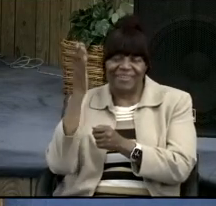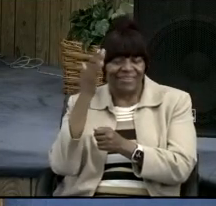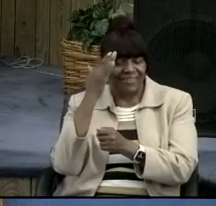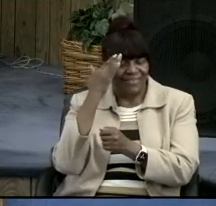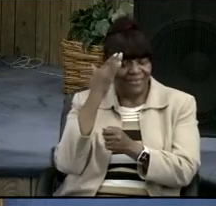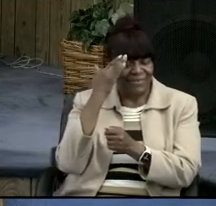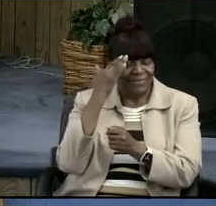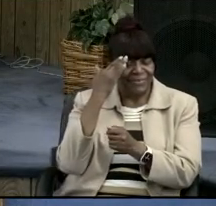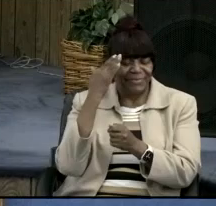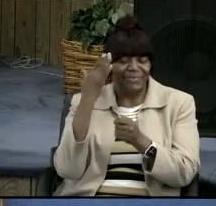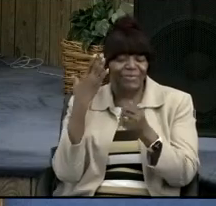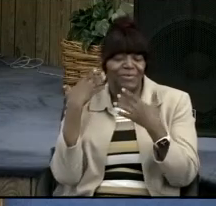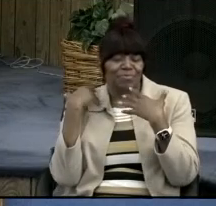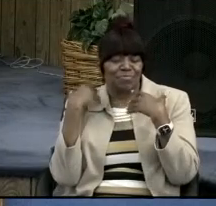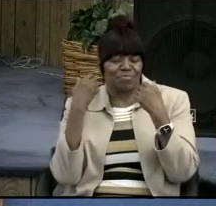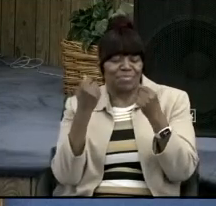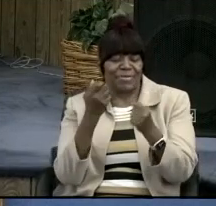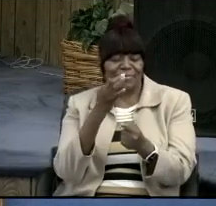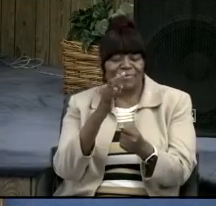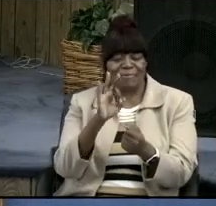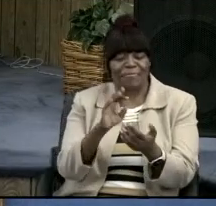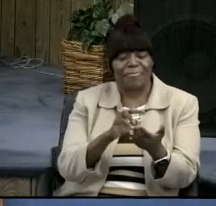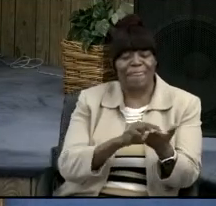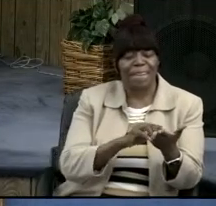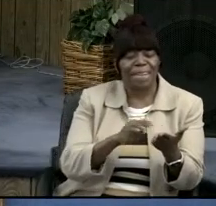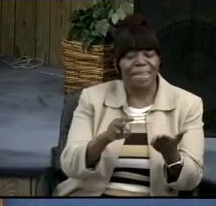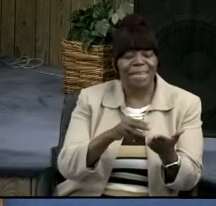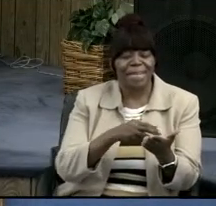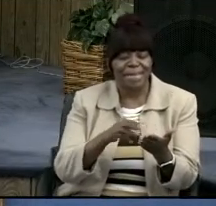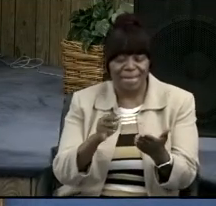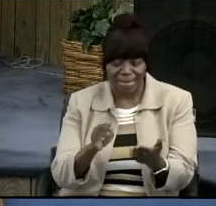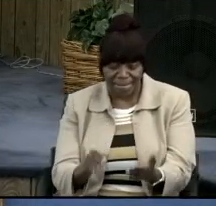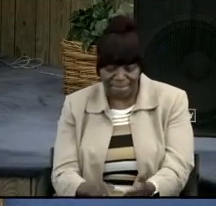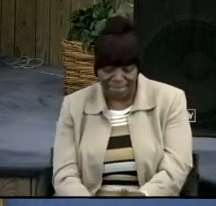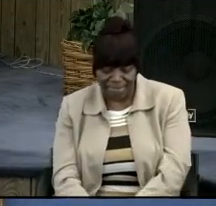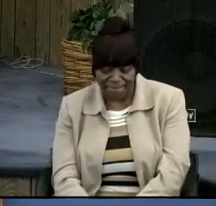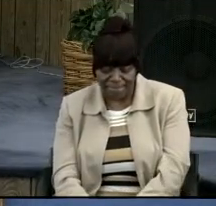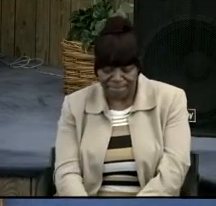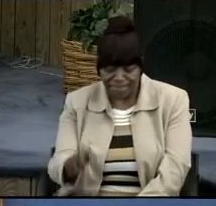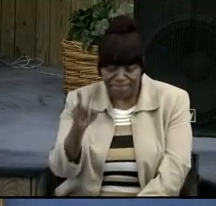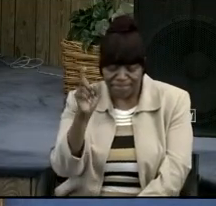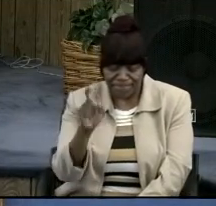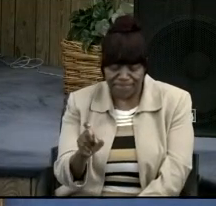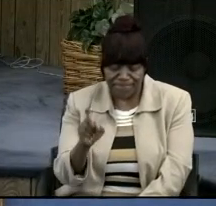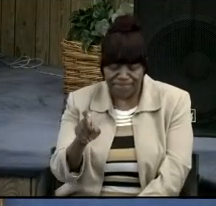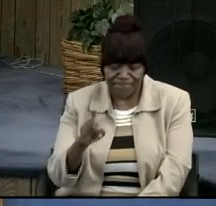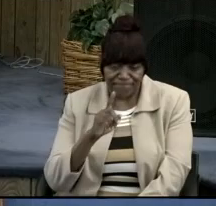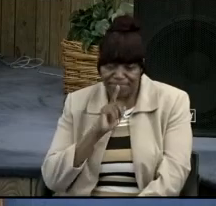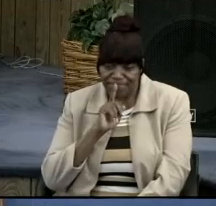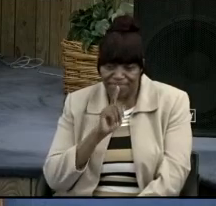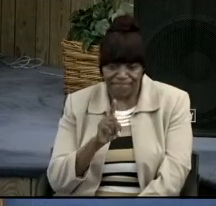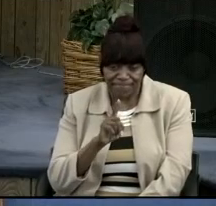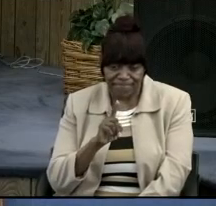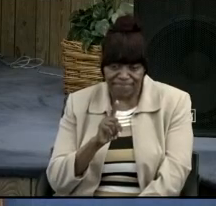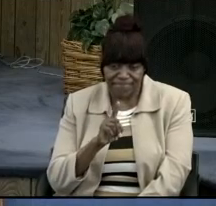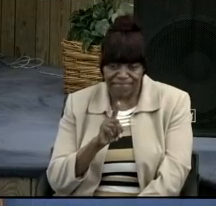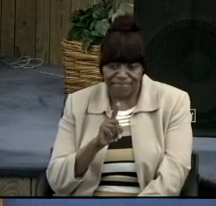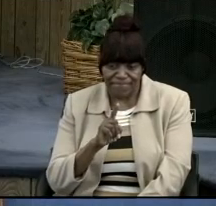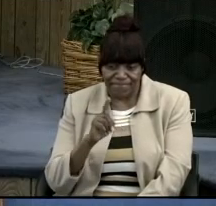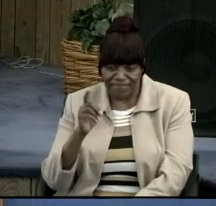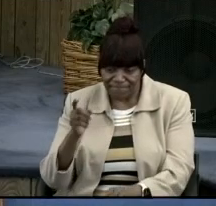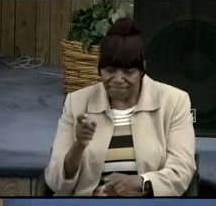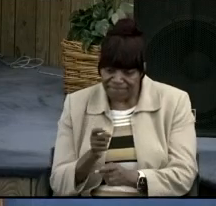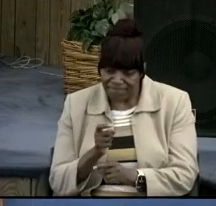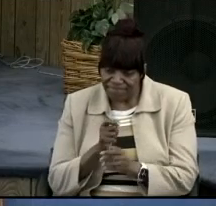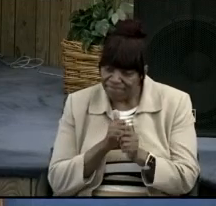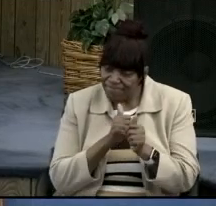of music. He knows that we are subject to it. So we have to be subject to a greater power. Will